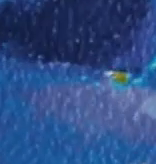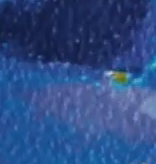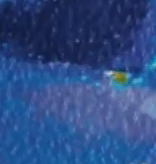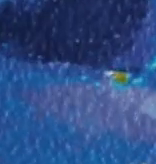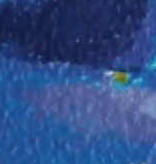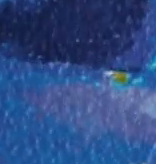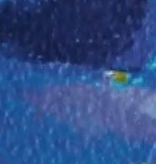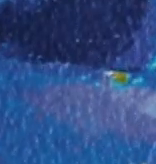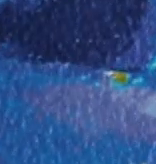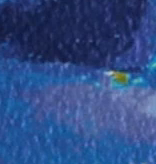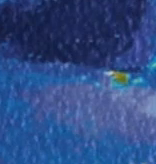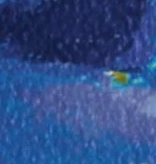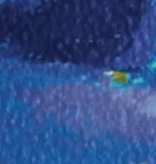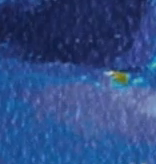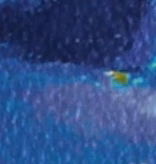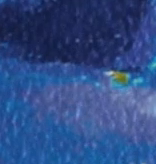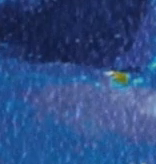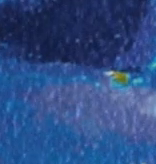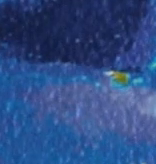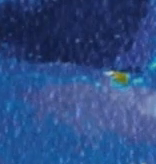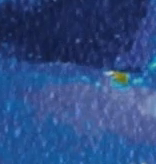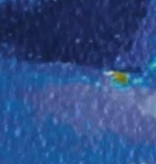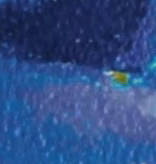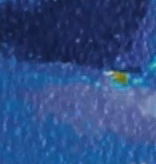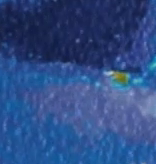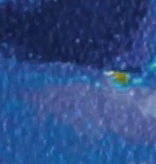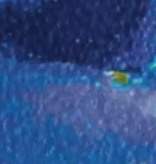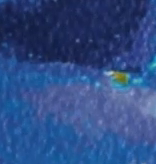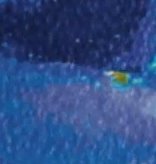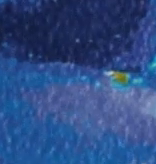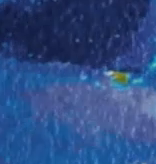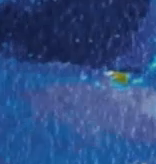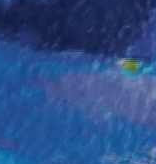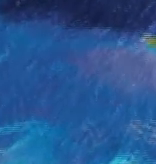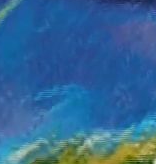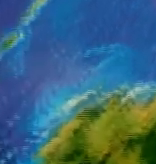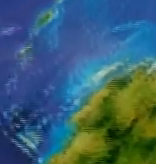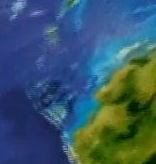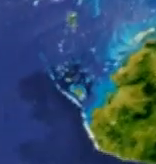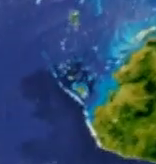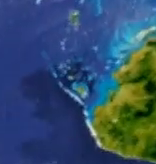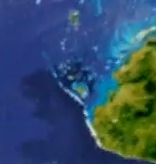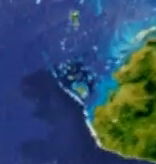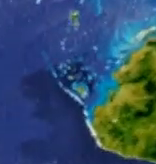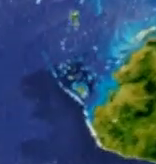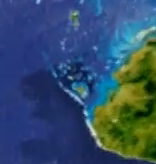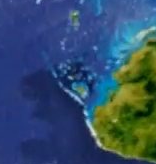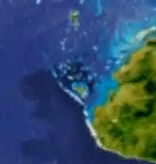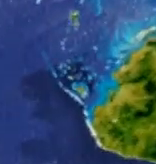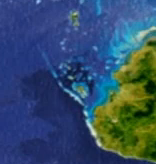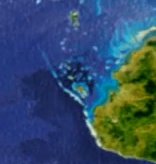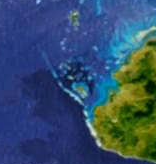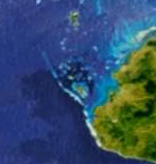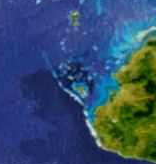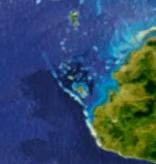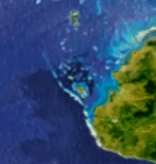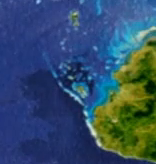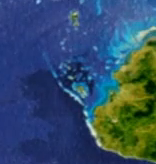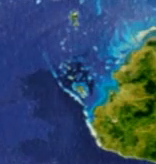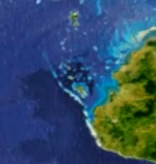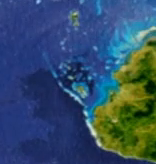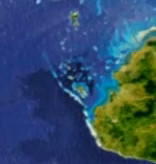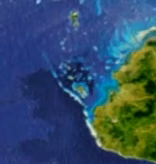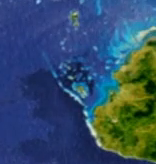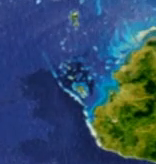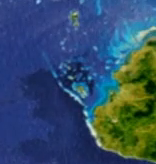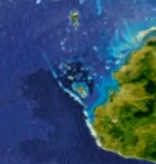north, occasional showers and a few thunderstorms. At sea, northeast to southeast winds 10 to 15 knots,